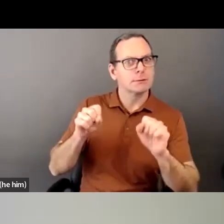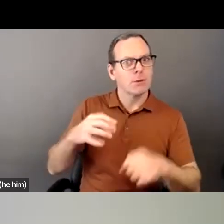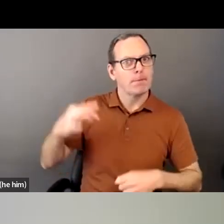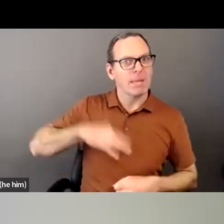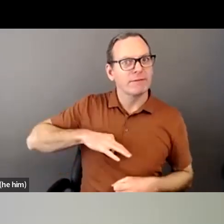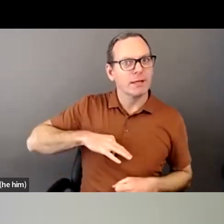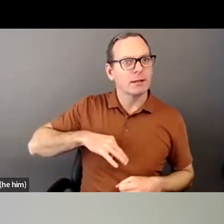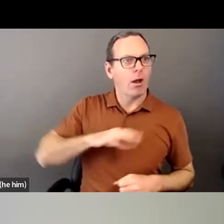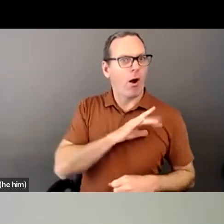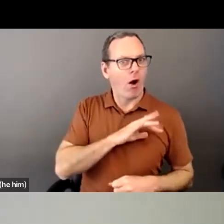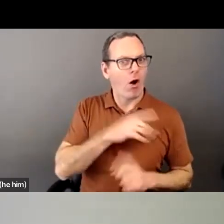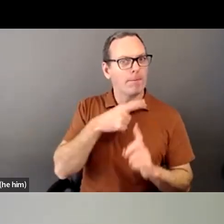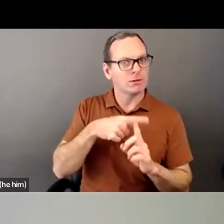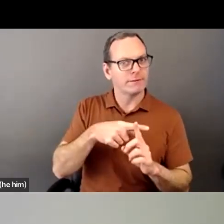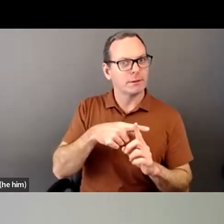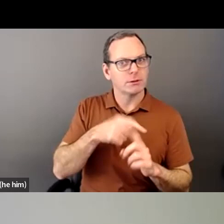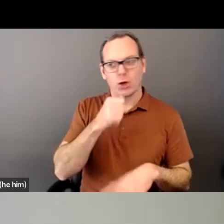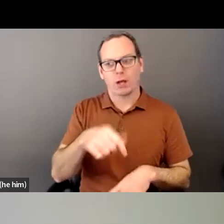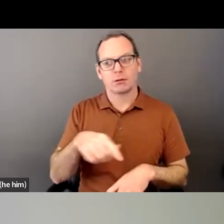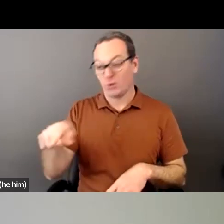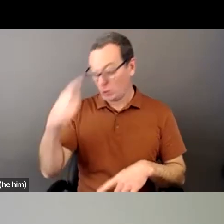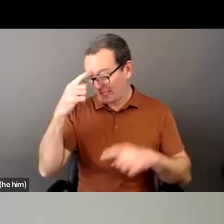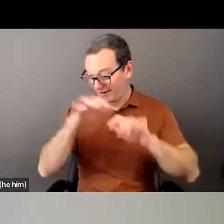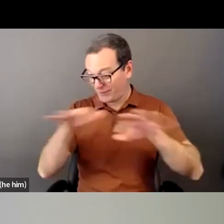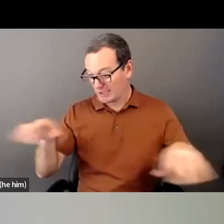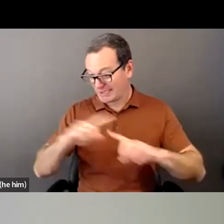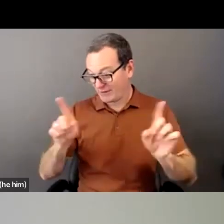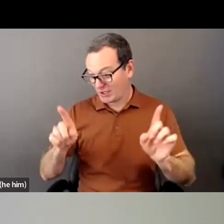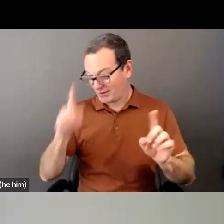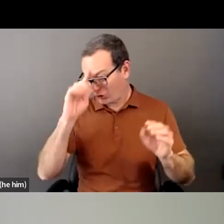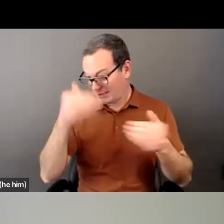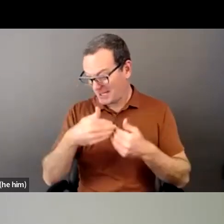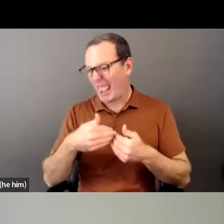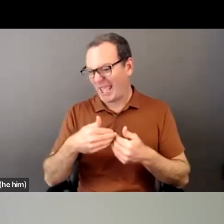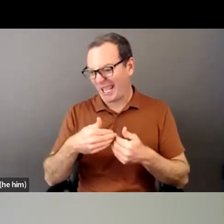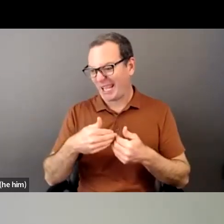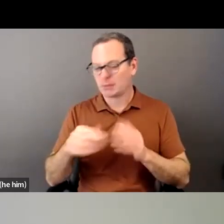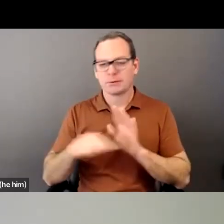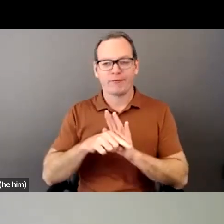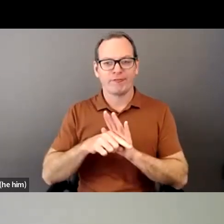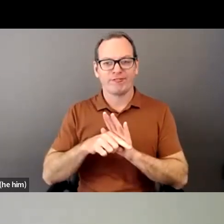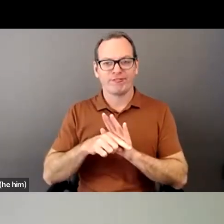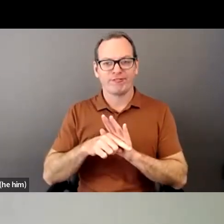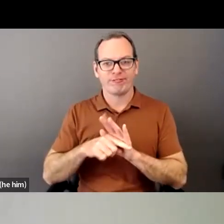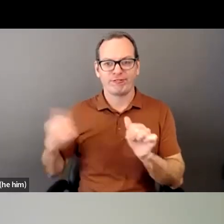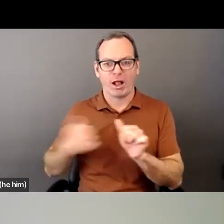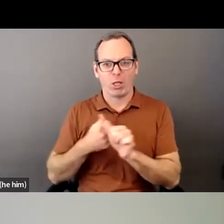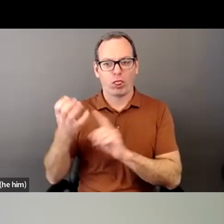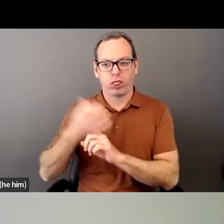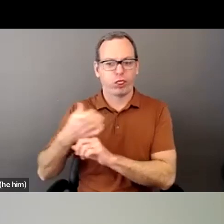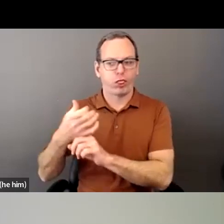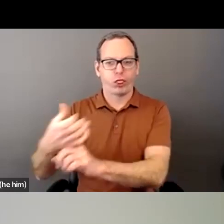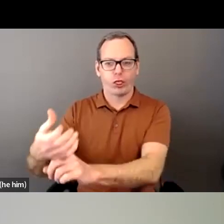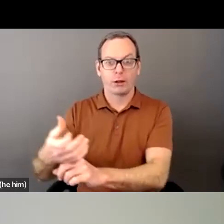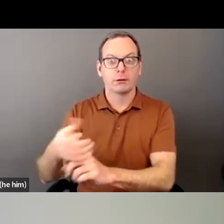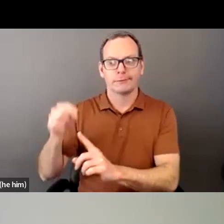that would follow you through life. And so a lot of times, unfortunately, it was systemic from residential